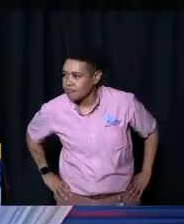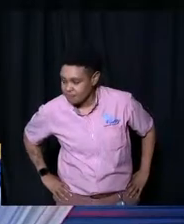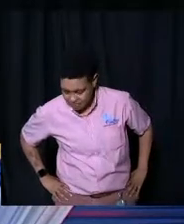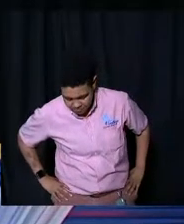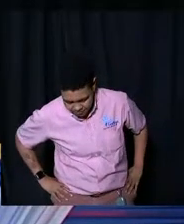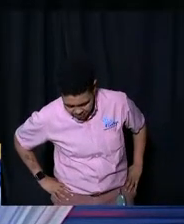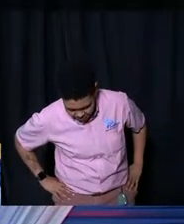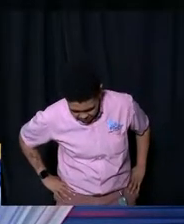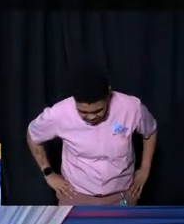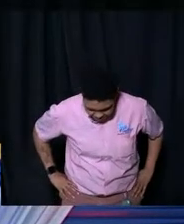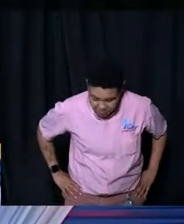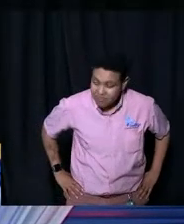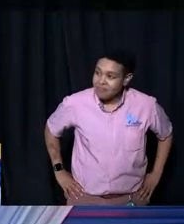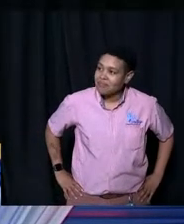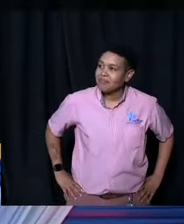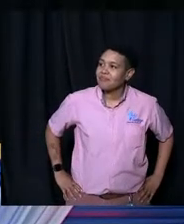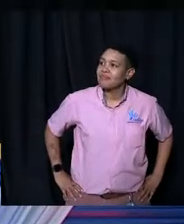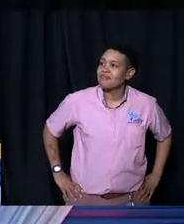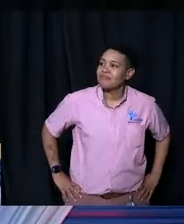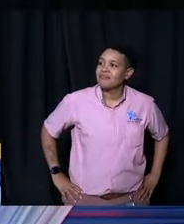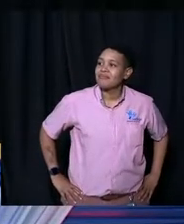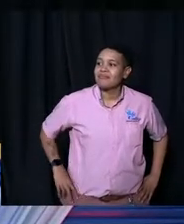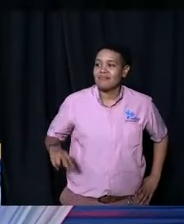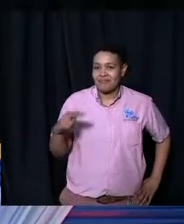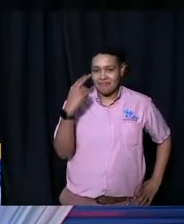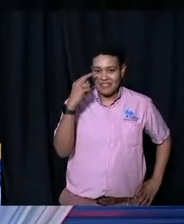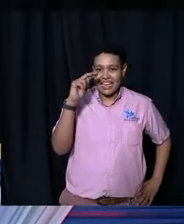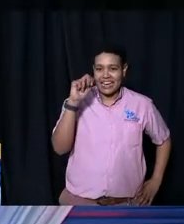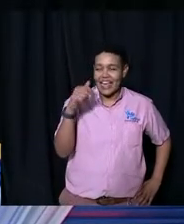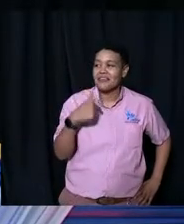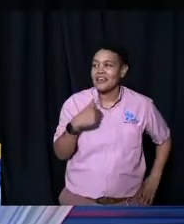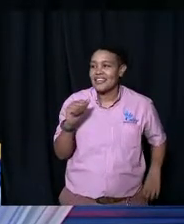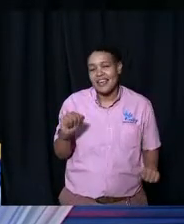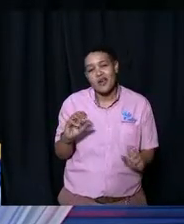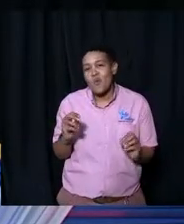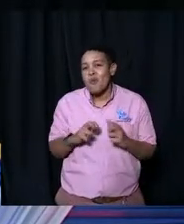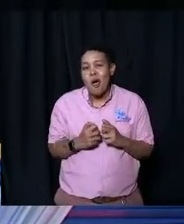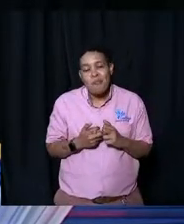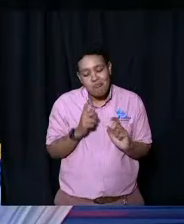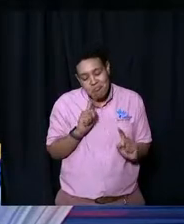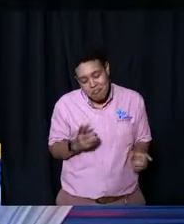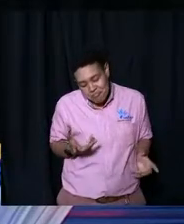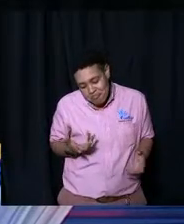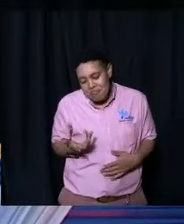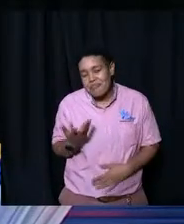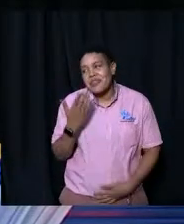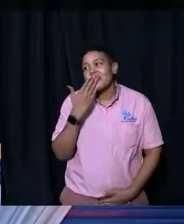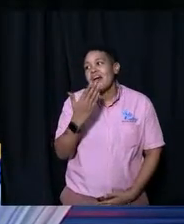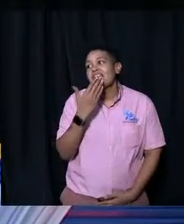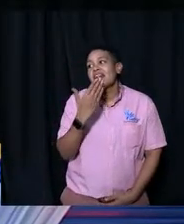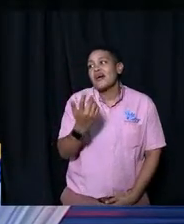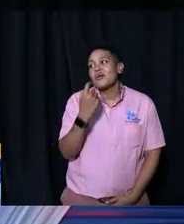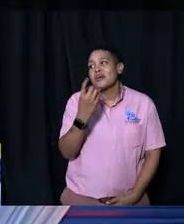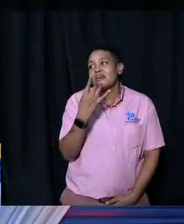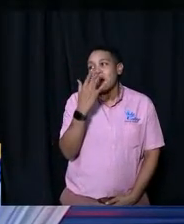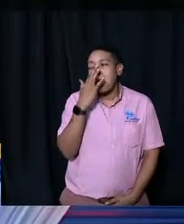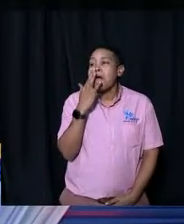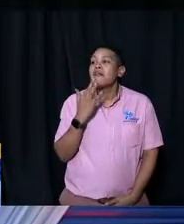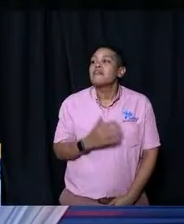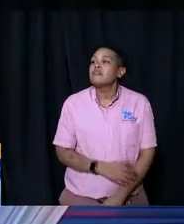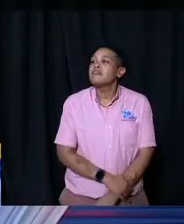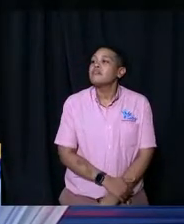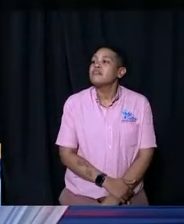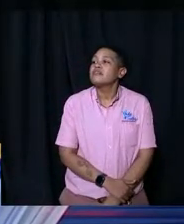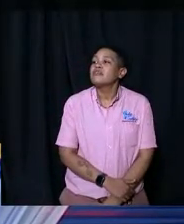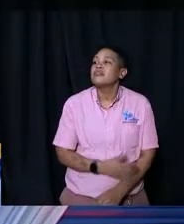I don't know why they're looking at our friend from NEPA. I can go ahead, no problem. Go ahead, Ms. Okra. Thank you very much for that question. So it's a